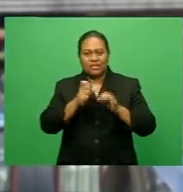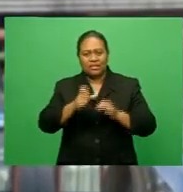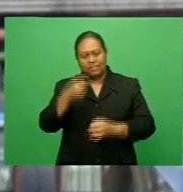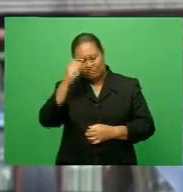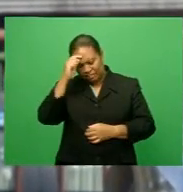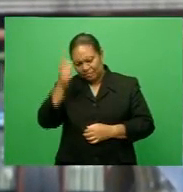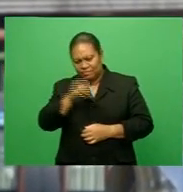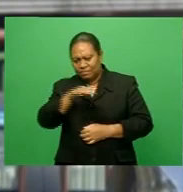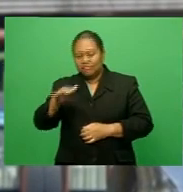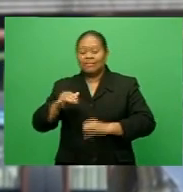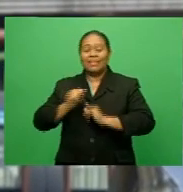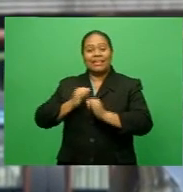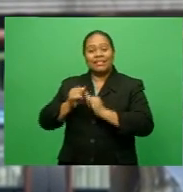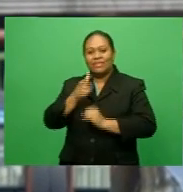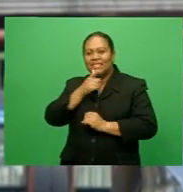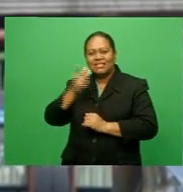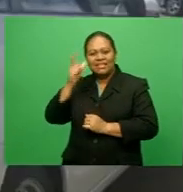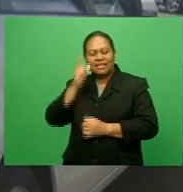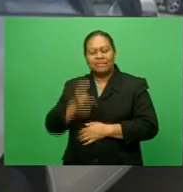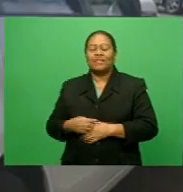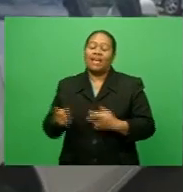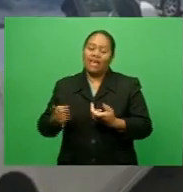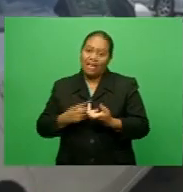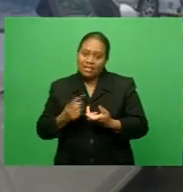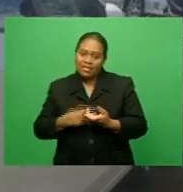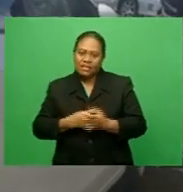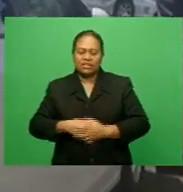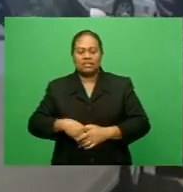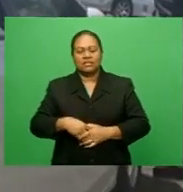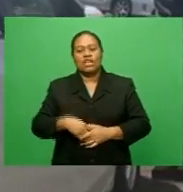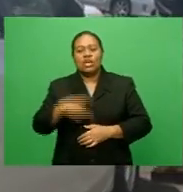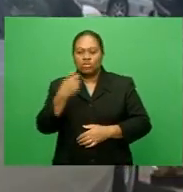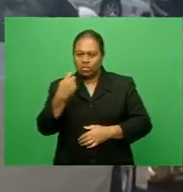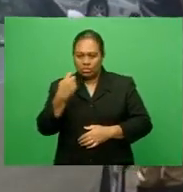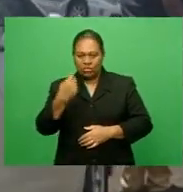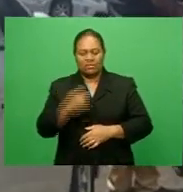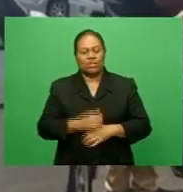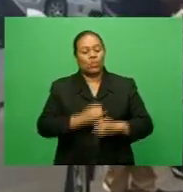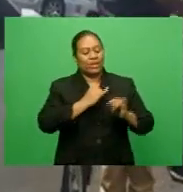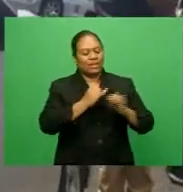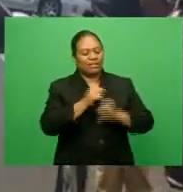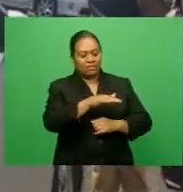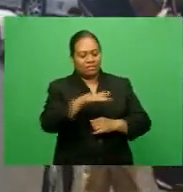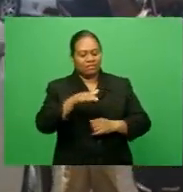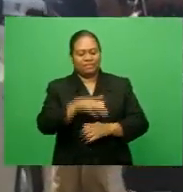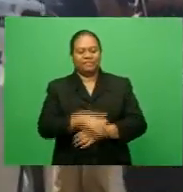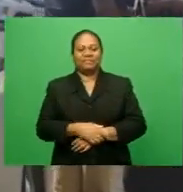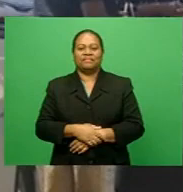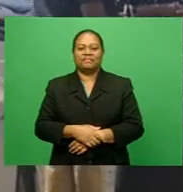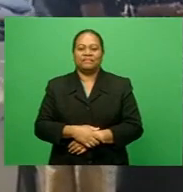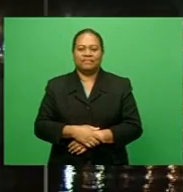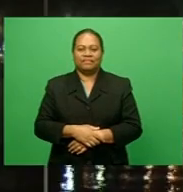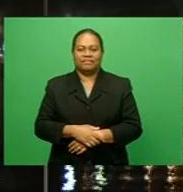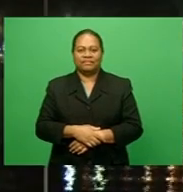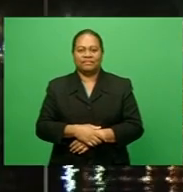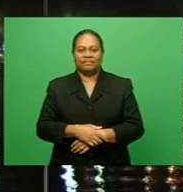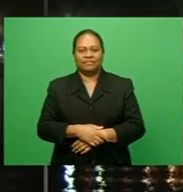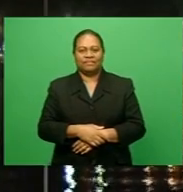MPs were interviewed yesterday and others are expected to be questioned soon. Pranita Prakash, FBC